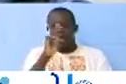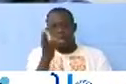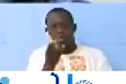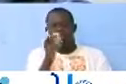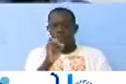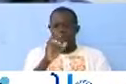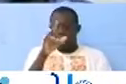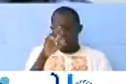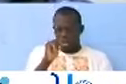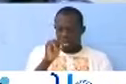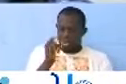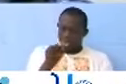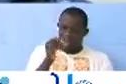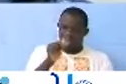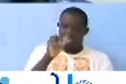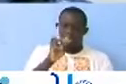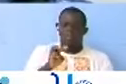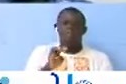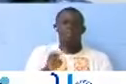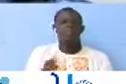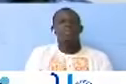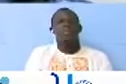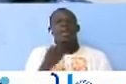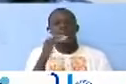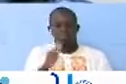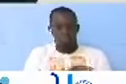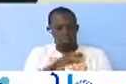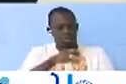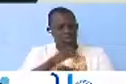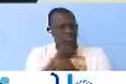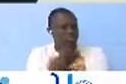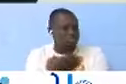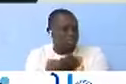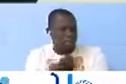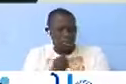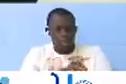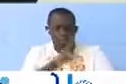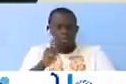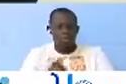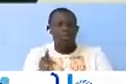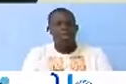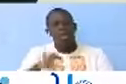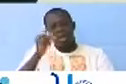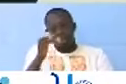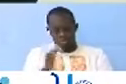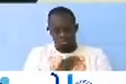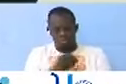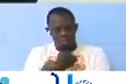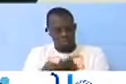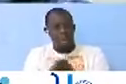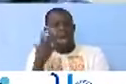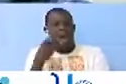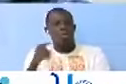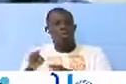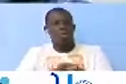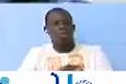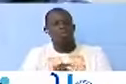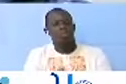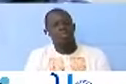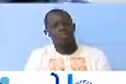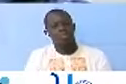Holgams. So, were you detained? Yes, in the I was detained there. For how long? For what